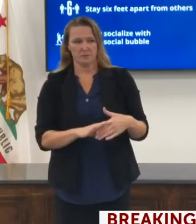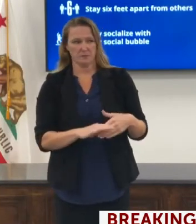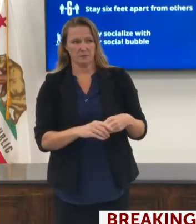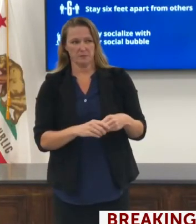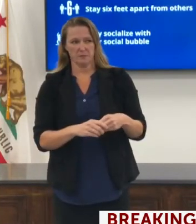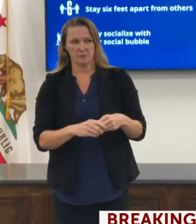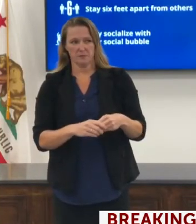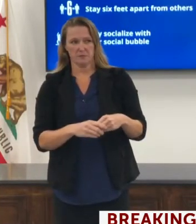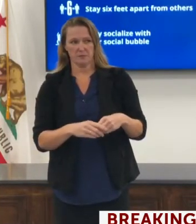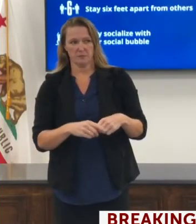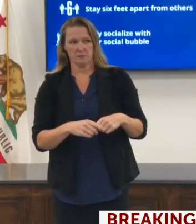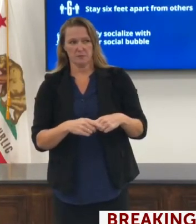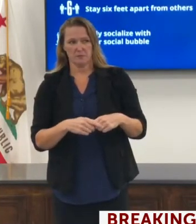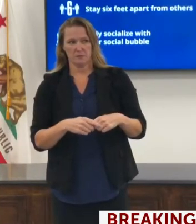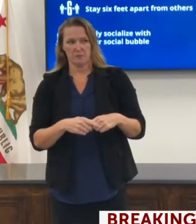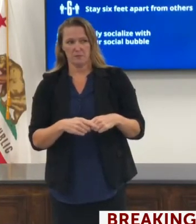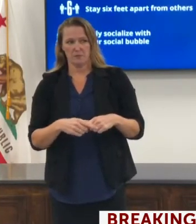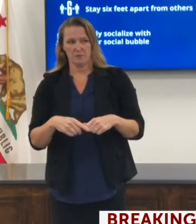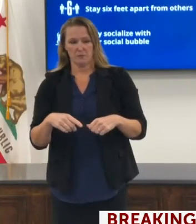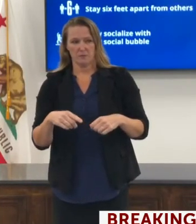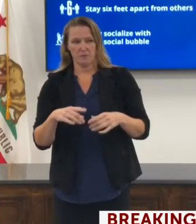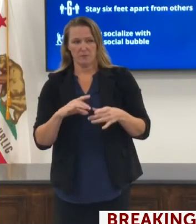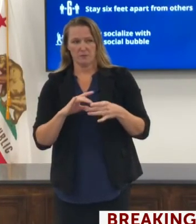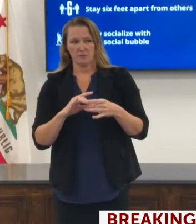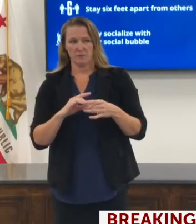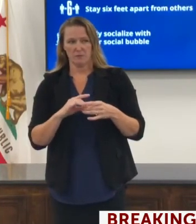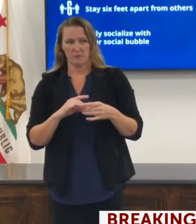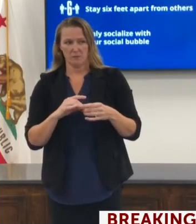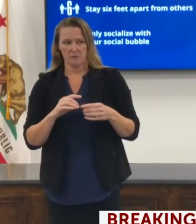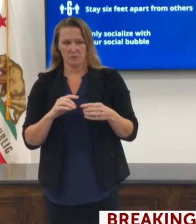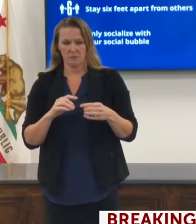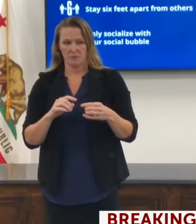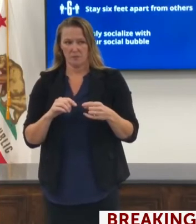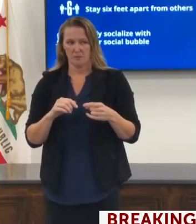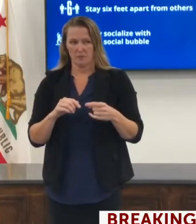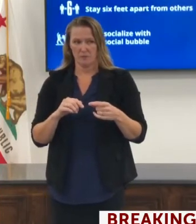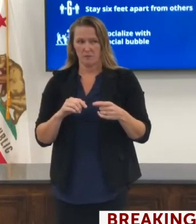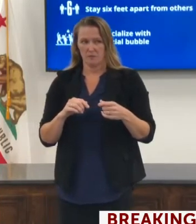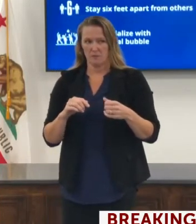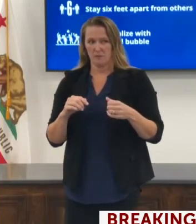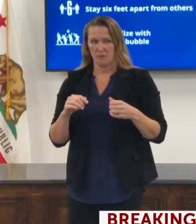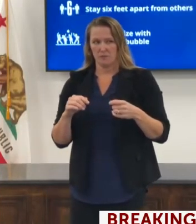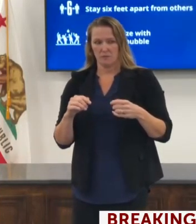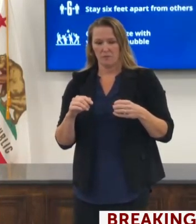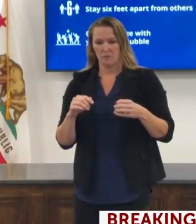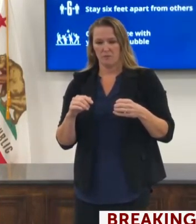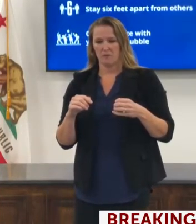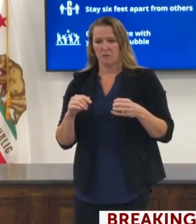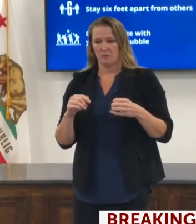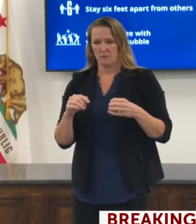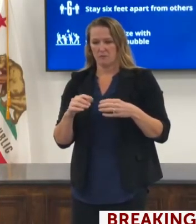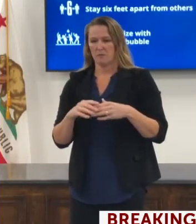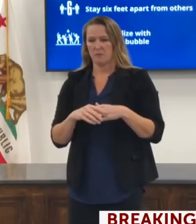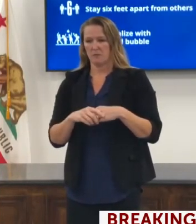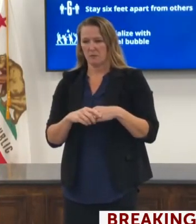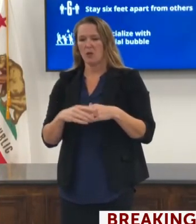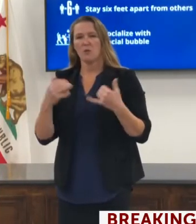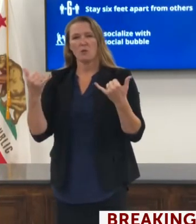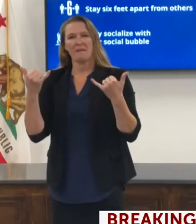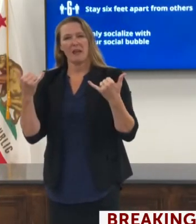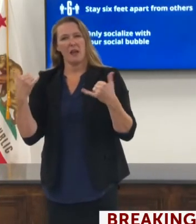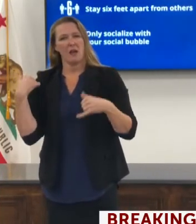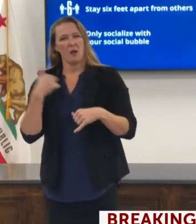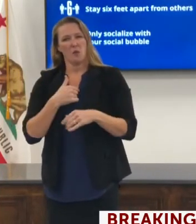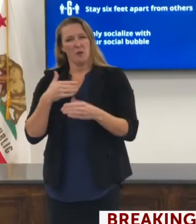As we're tutoring, and we're pretty close to, you know, the purple metric, given our case rate, is